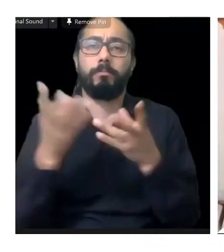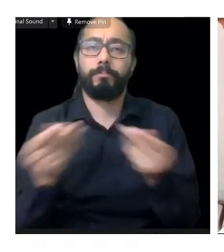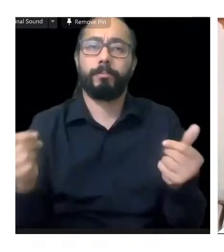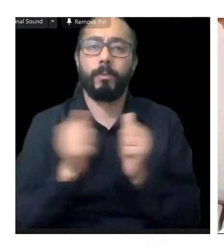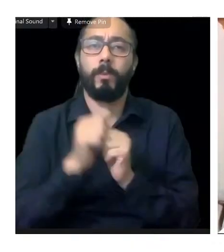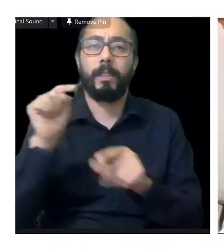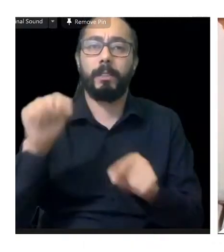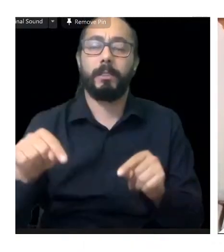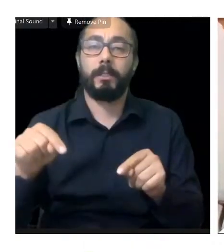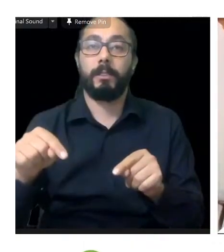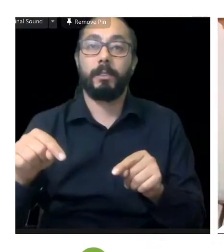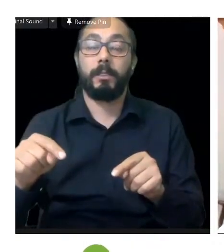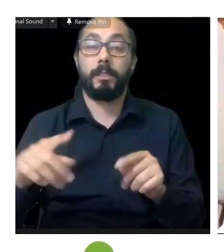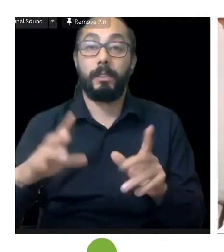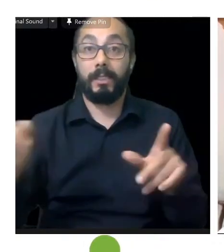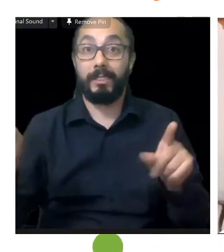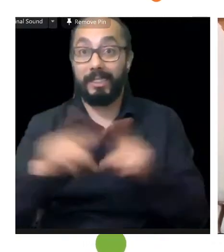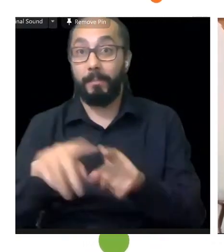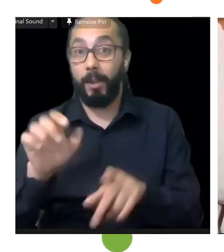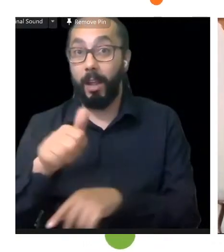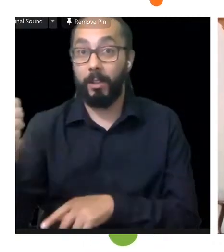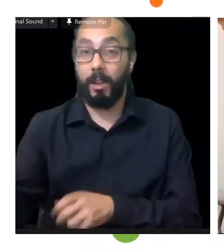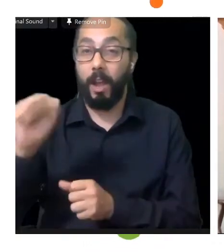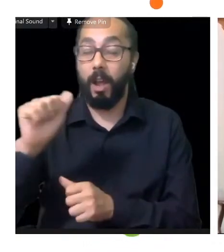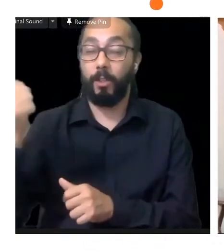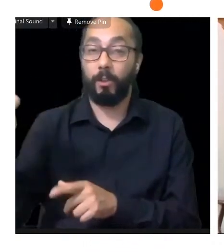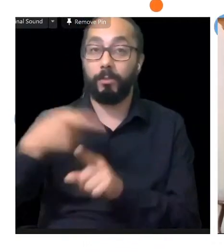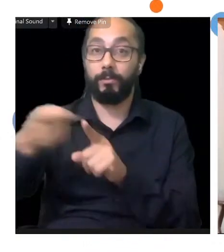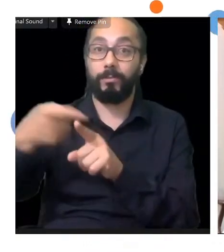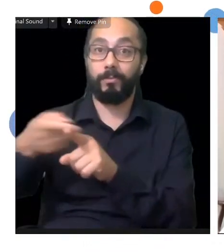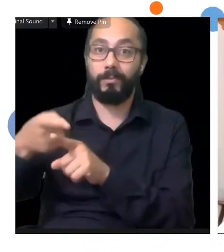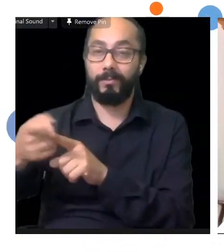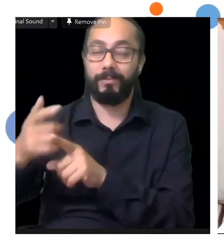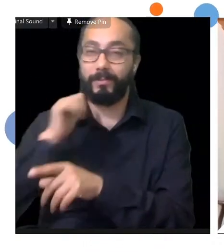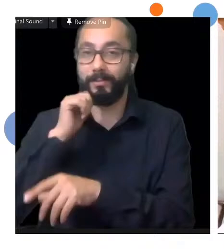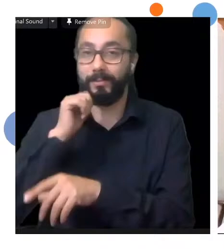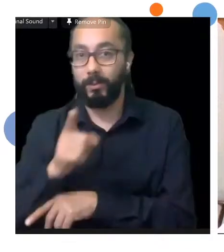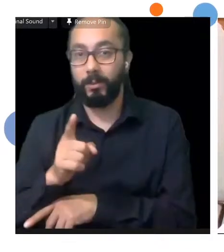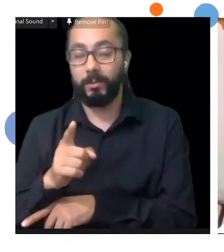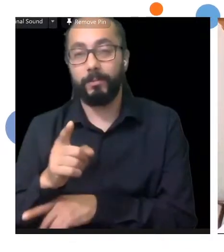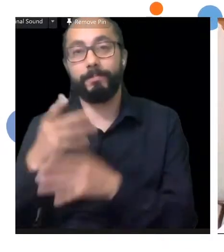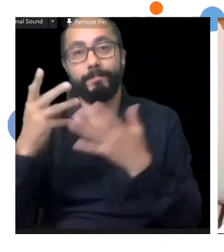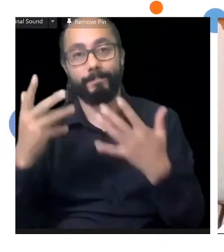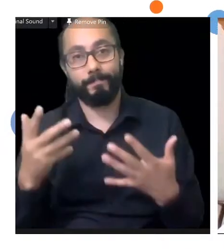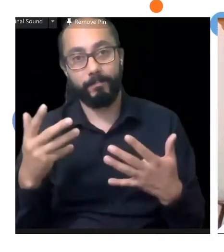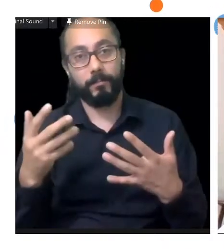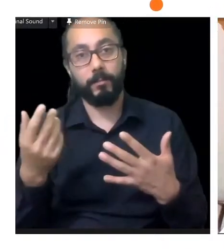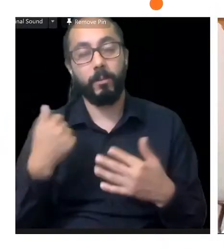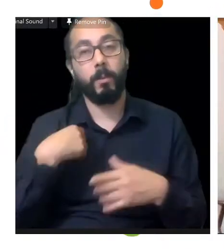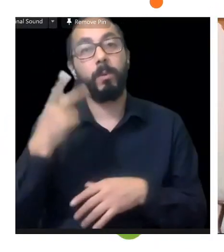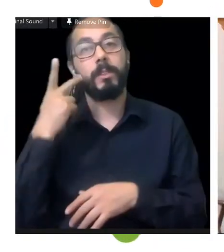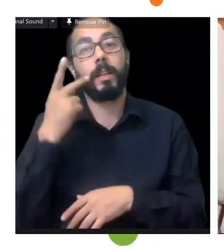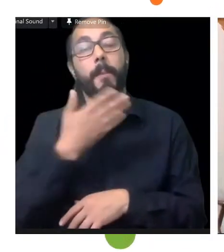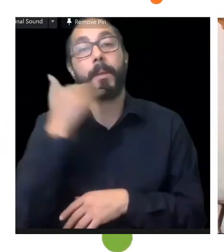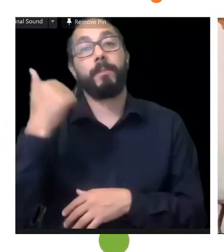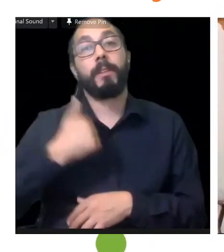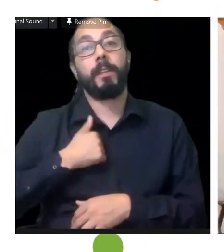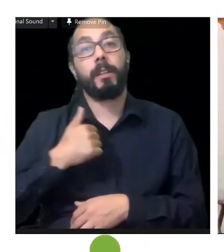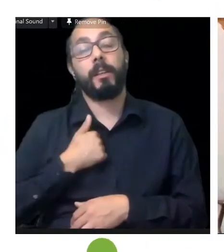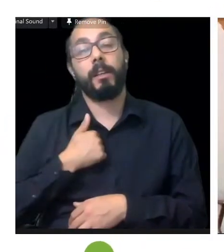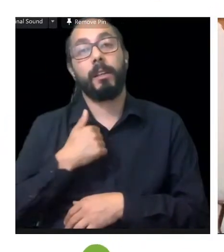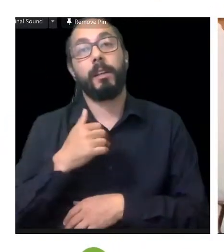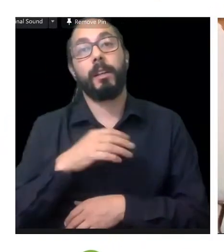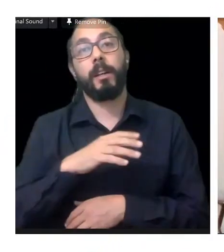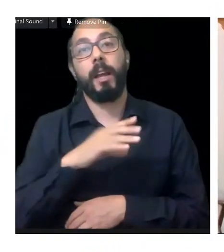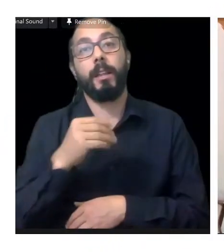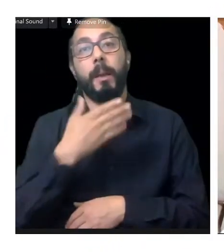been true in all other number of other jurisdictions, unfortunately, but I think we're seeing the best of Canada and the best of Canadians